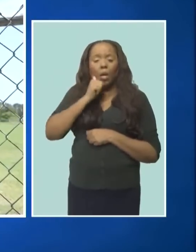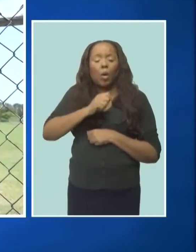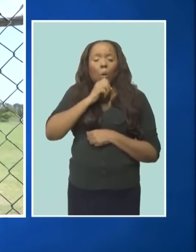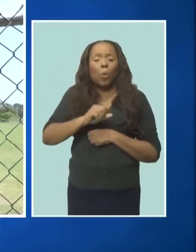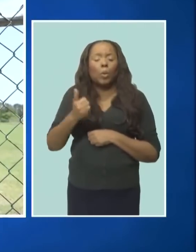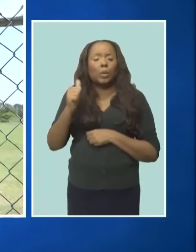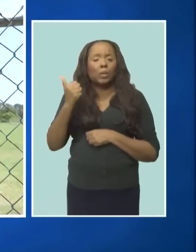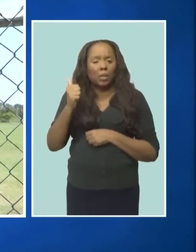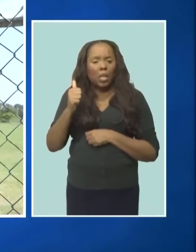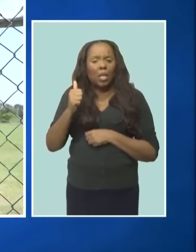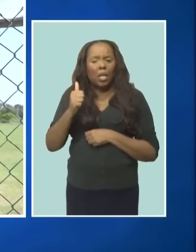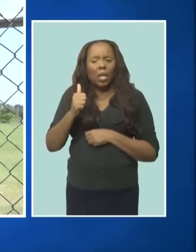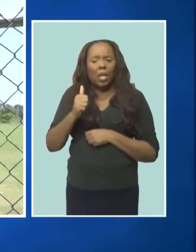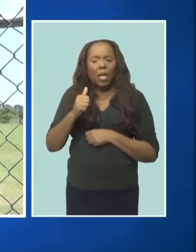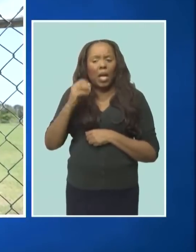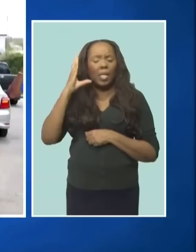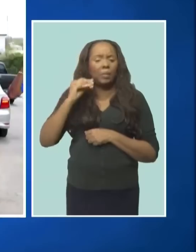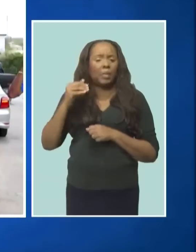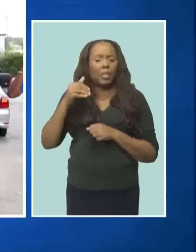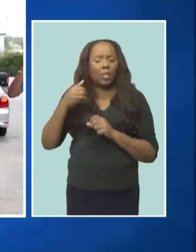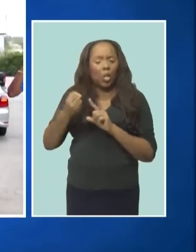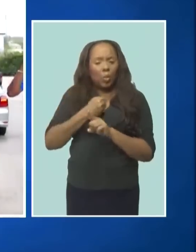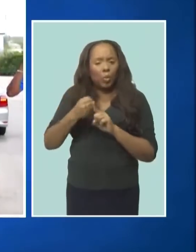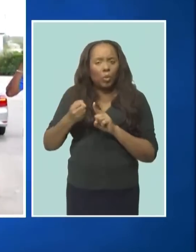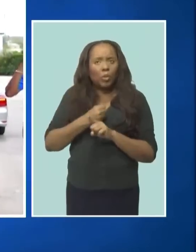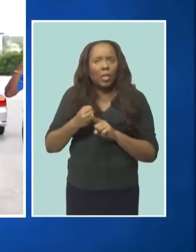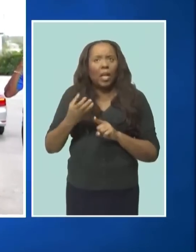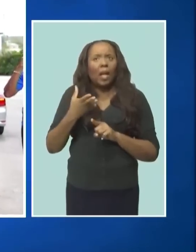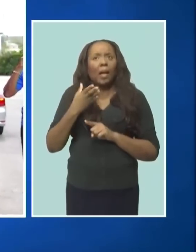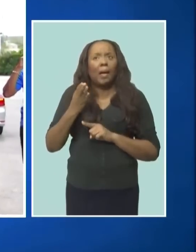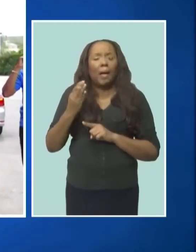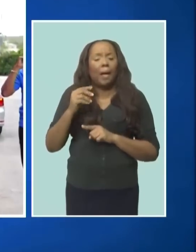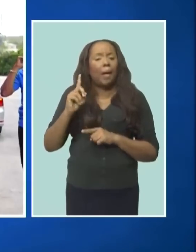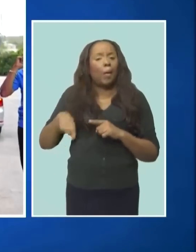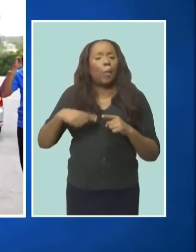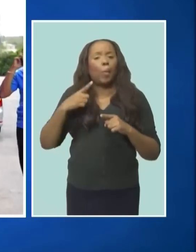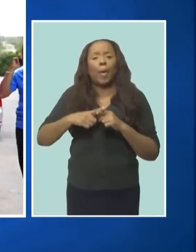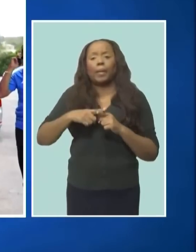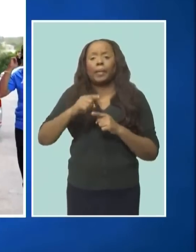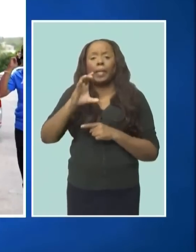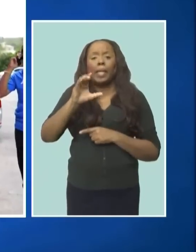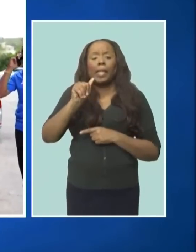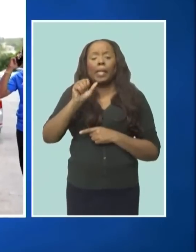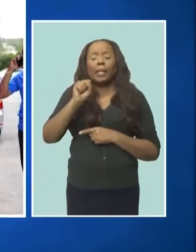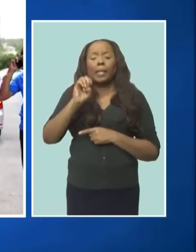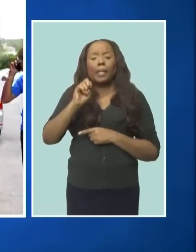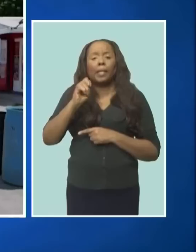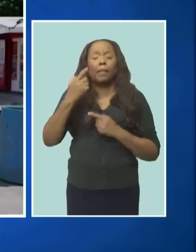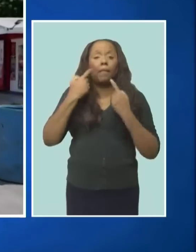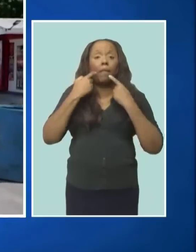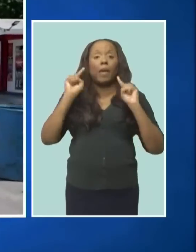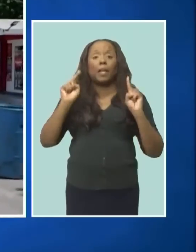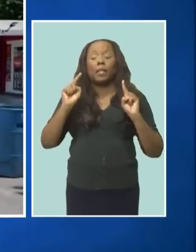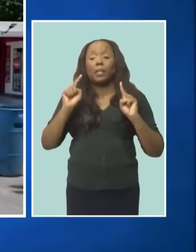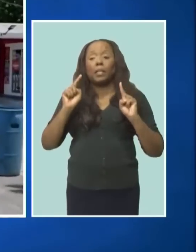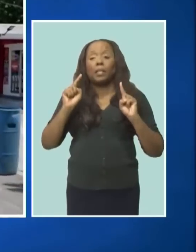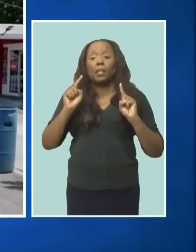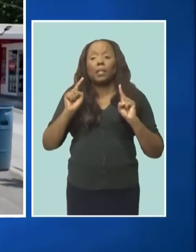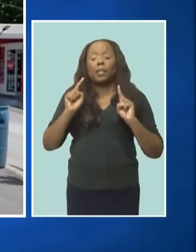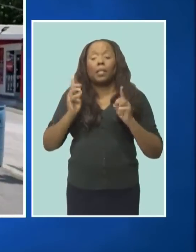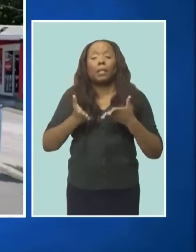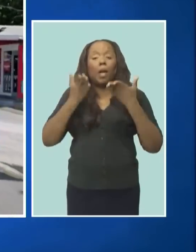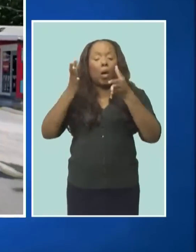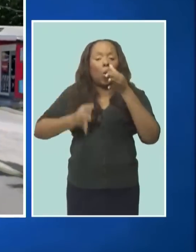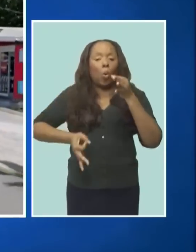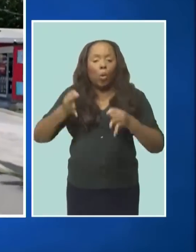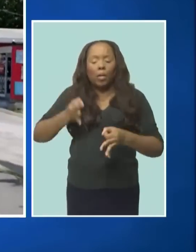cases through to be able to protect children. The director of the child care board, Roseanne Richards, is not happy that child abuse victims do not get the